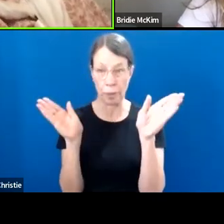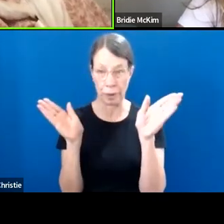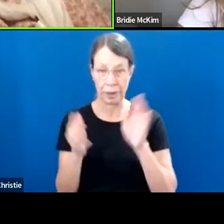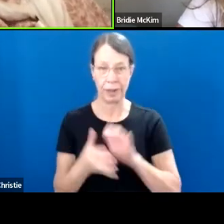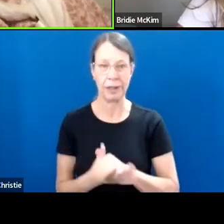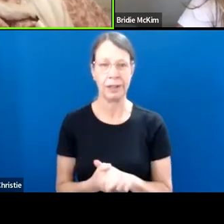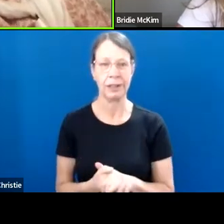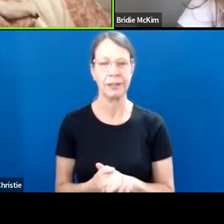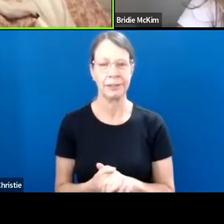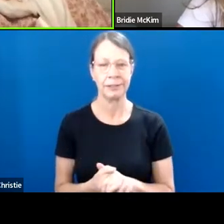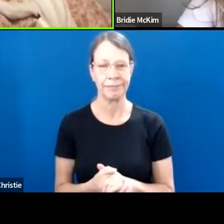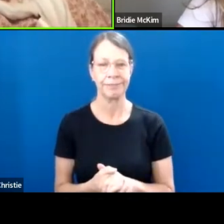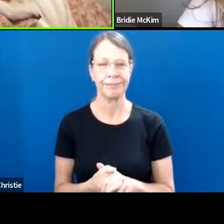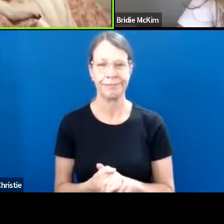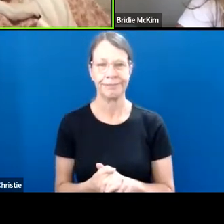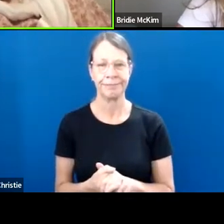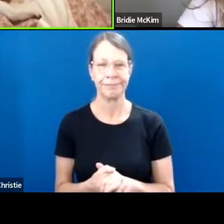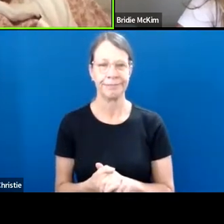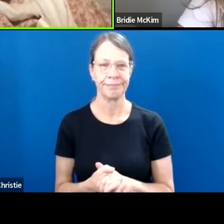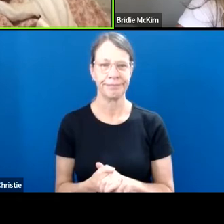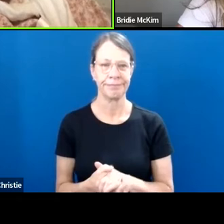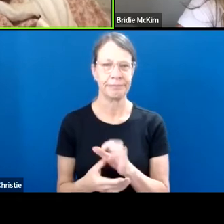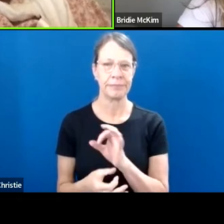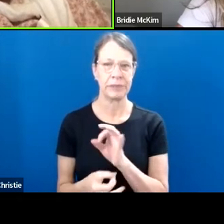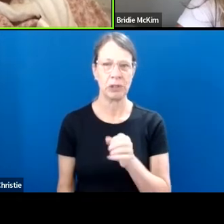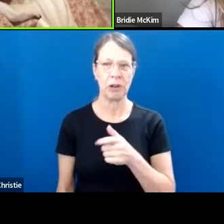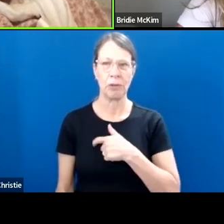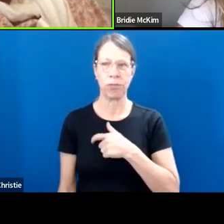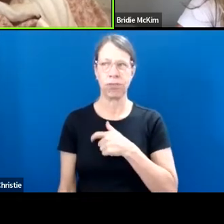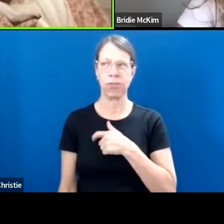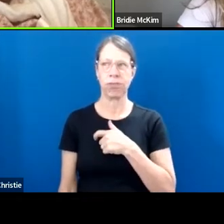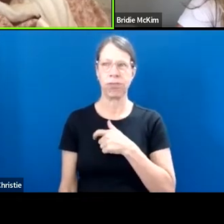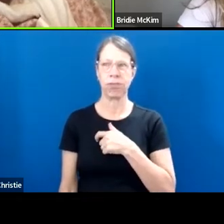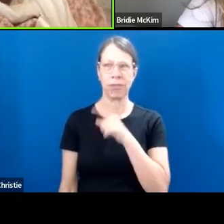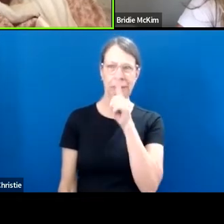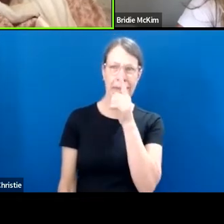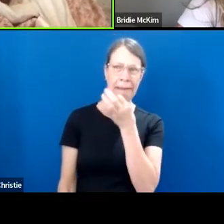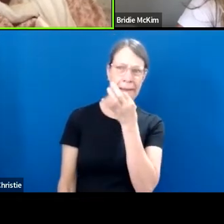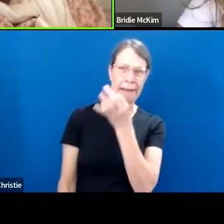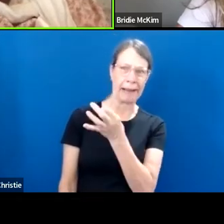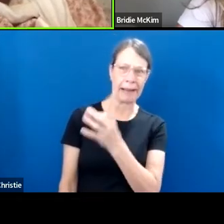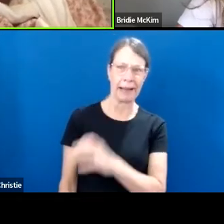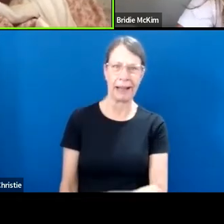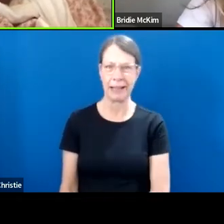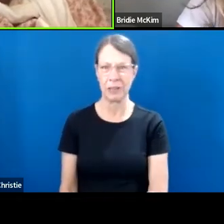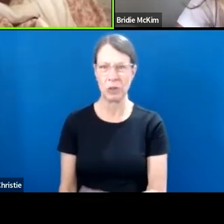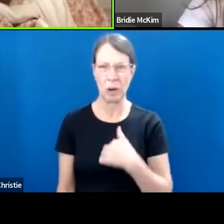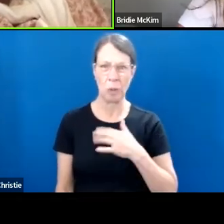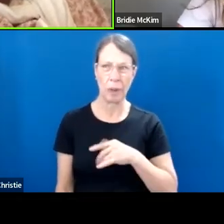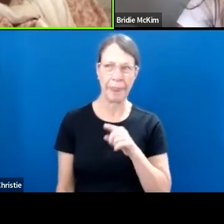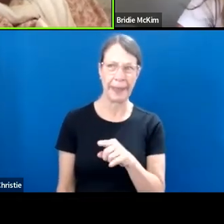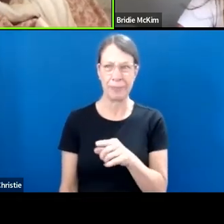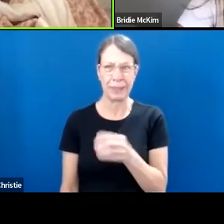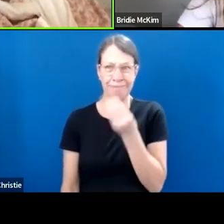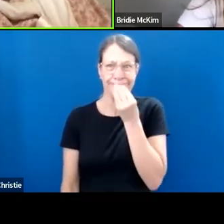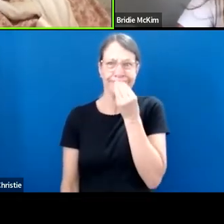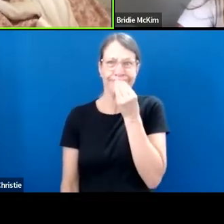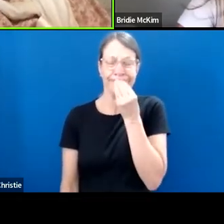and not being afraid to going after what it is that you want.